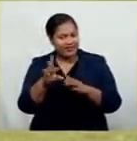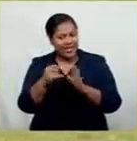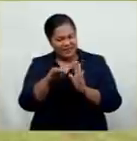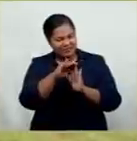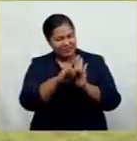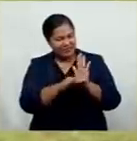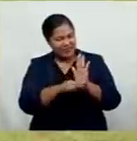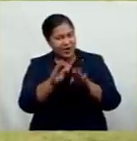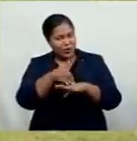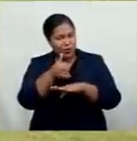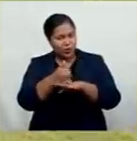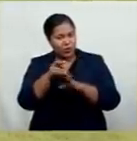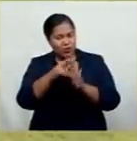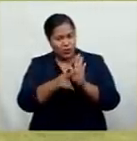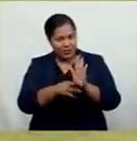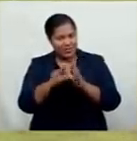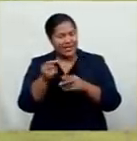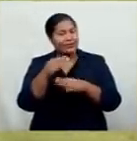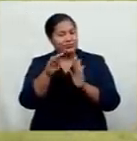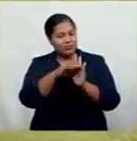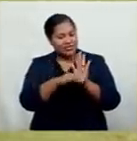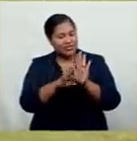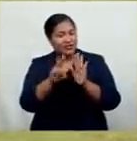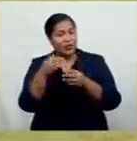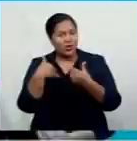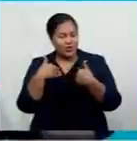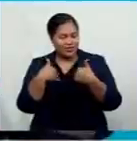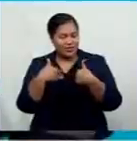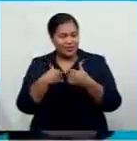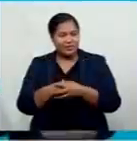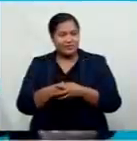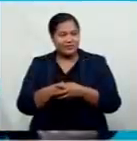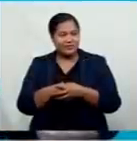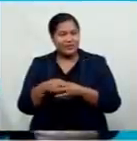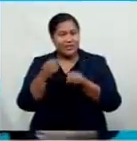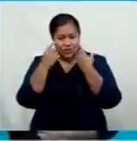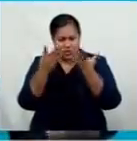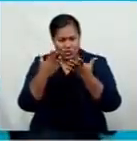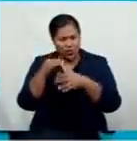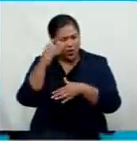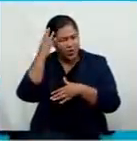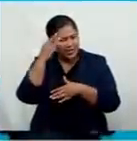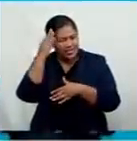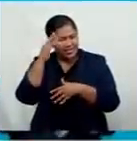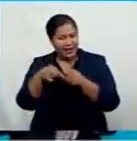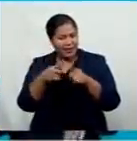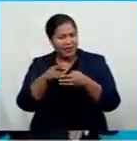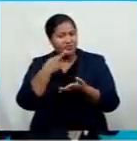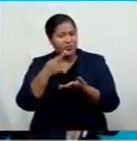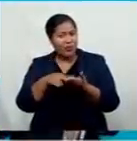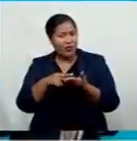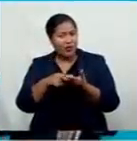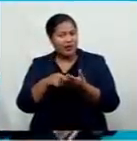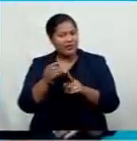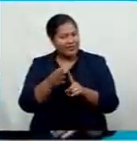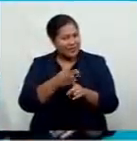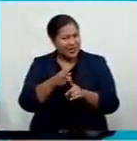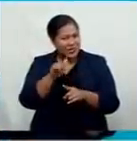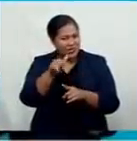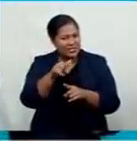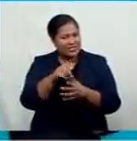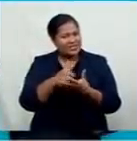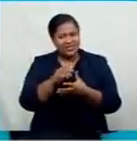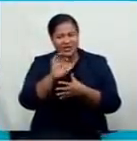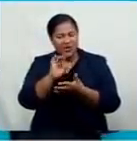procedures of USP. And it signals a concerning complacency with a record of mismanagement,